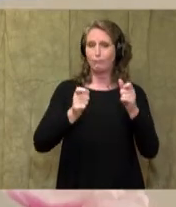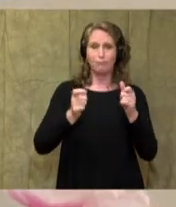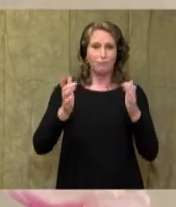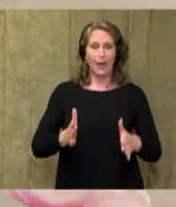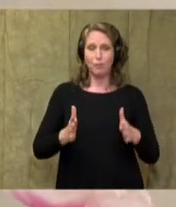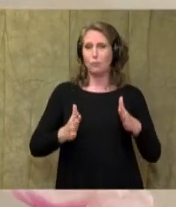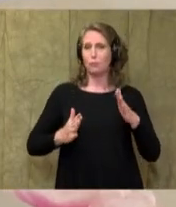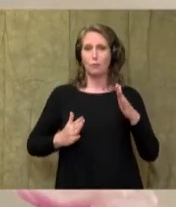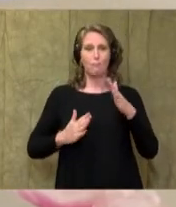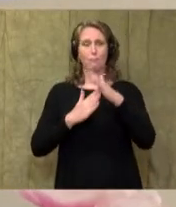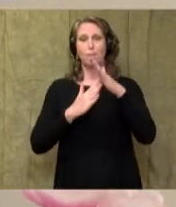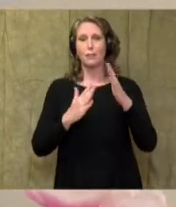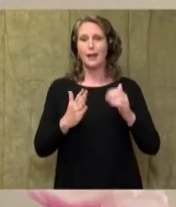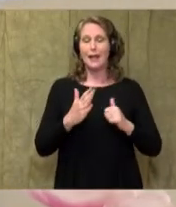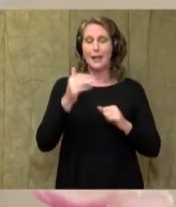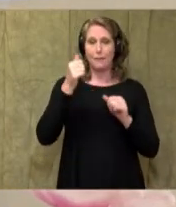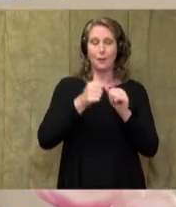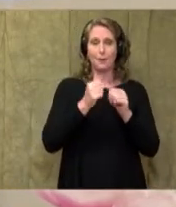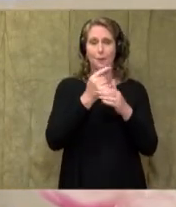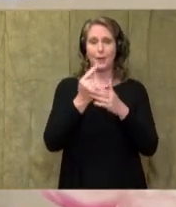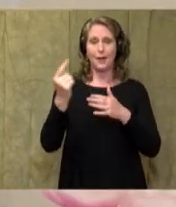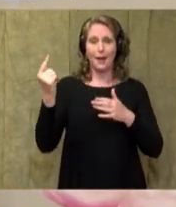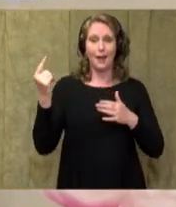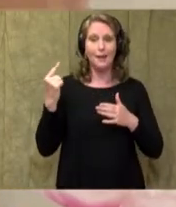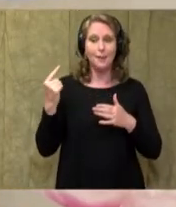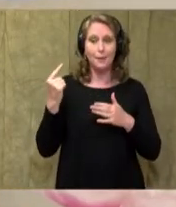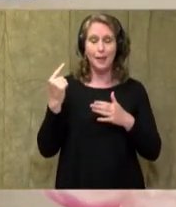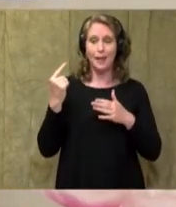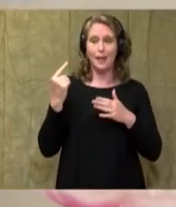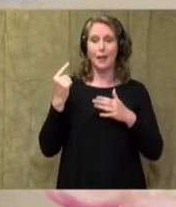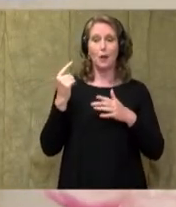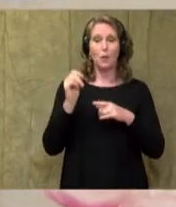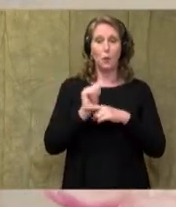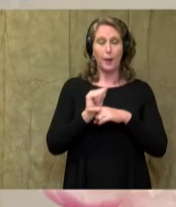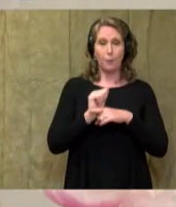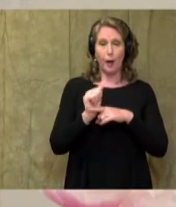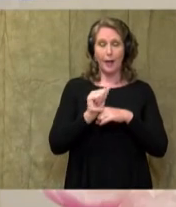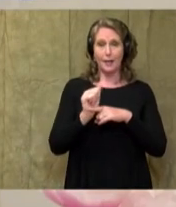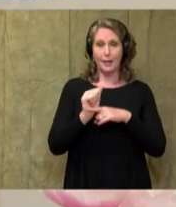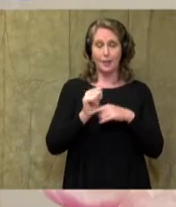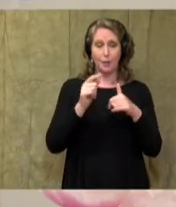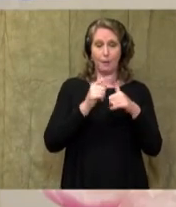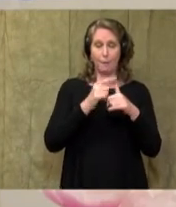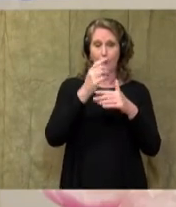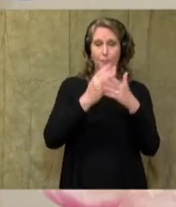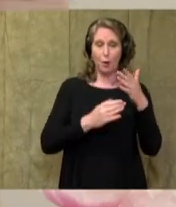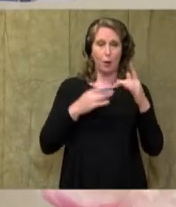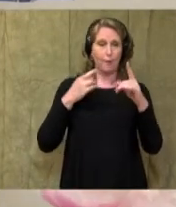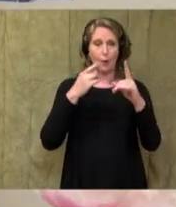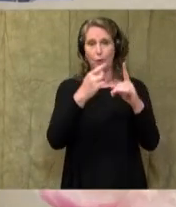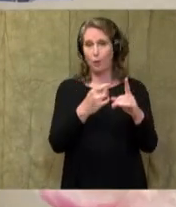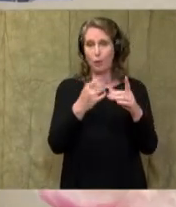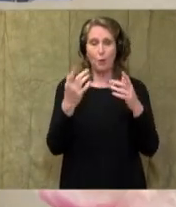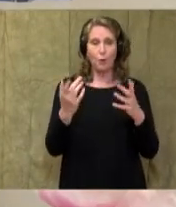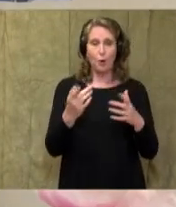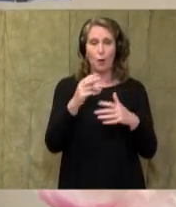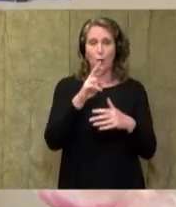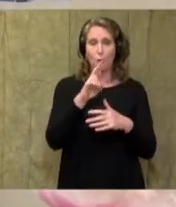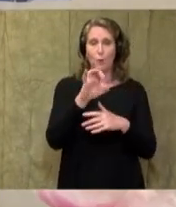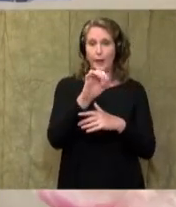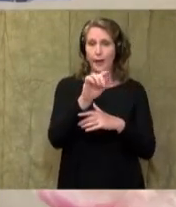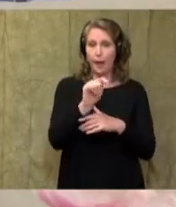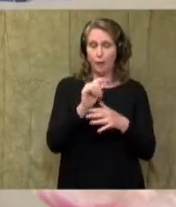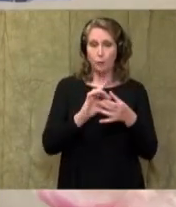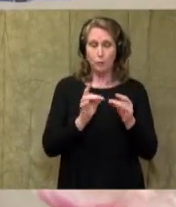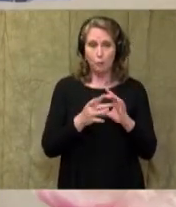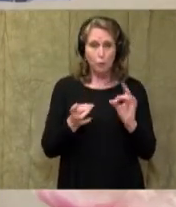And so what we're going to do, if you remember last week, we worked on the first half of our standard, which was to recount